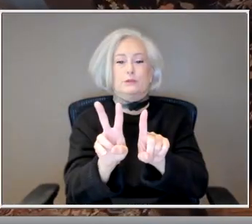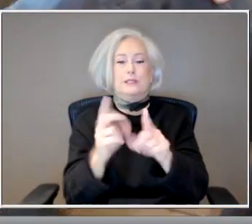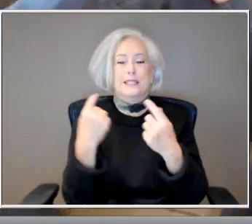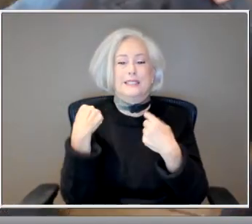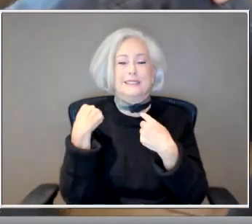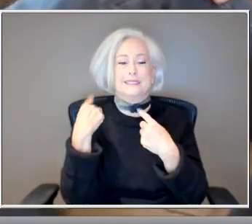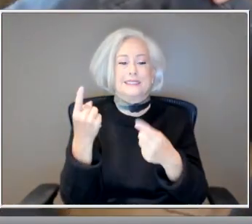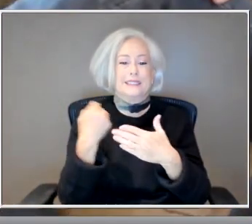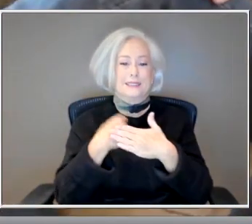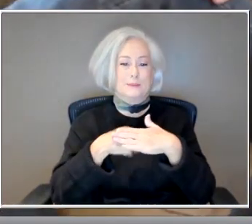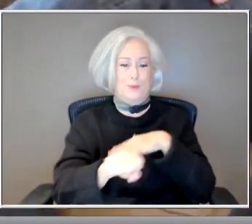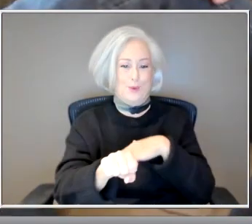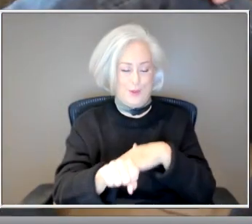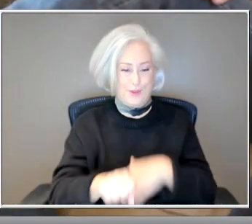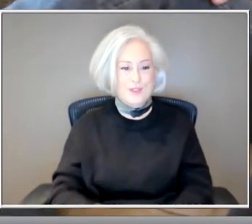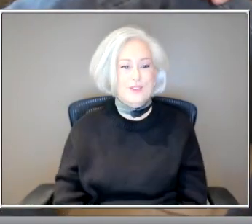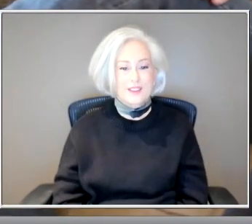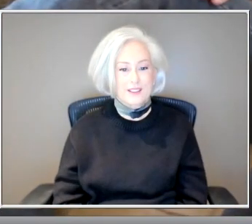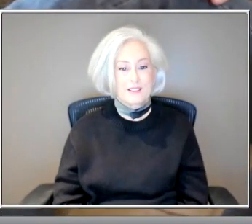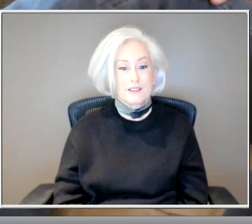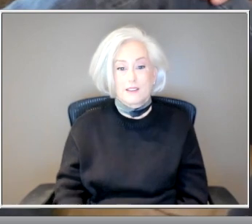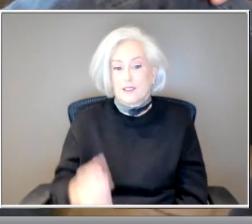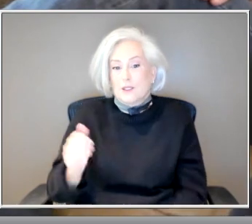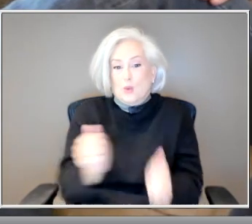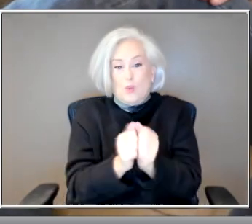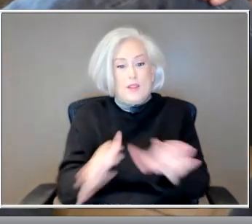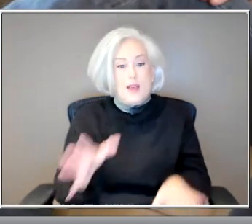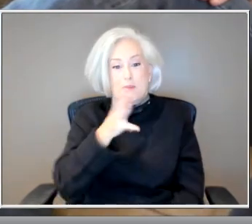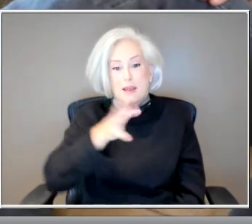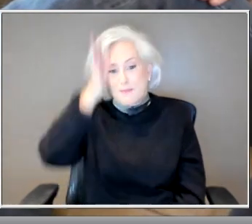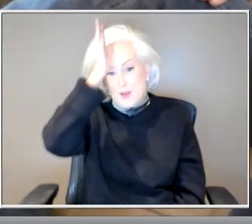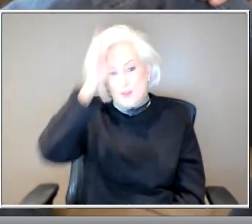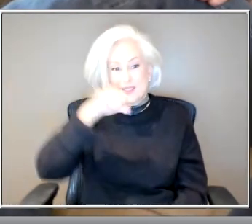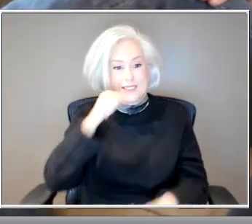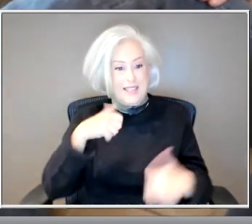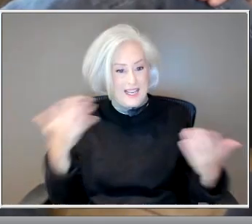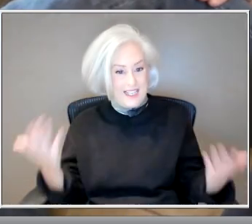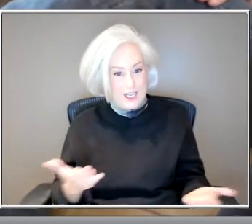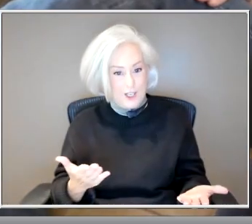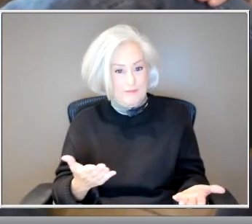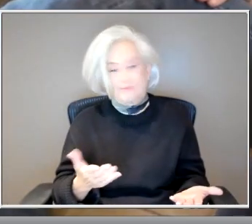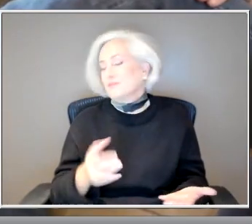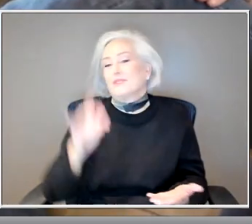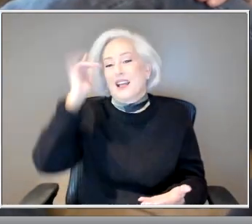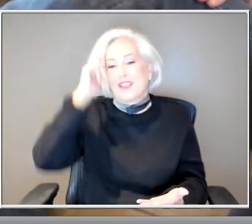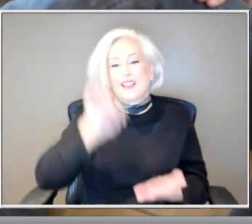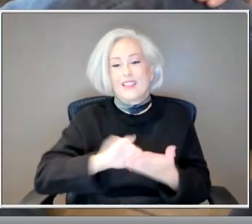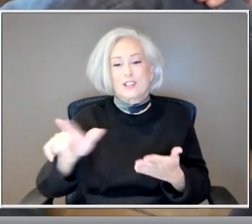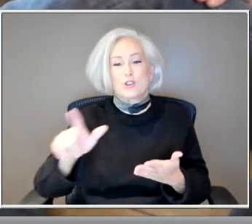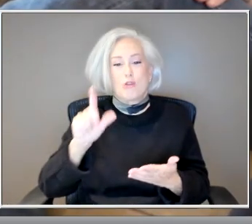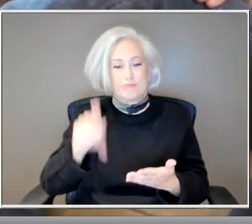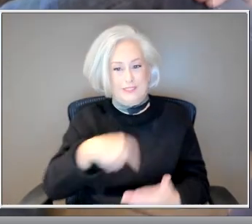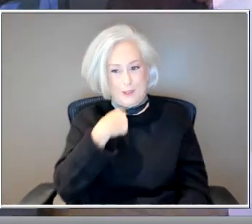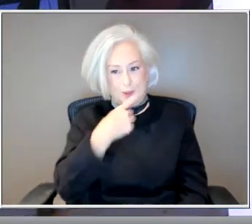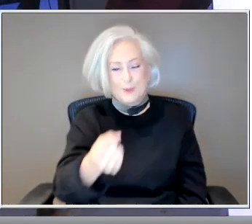born. If not for them, I wouldn't be here. So I think that's all that needs to be said.